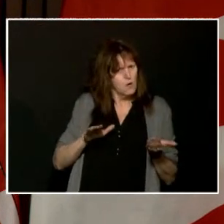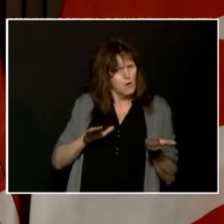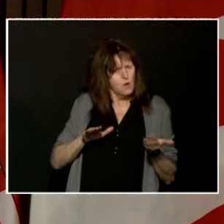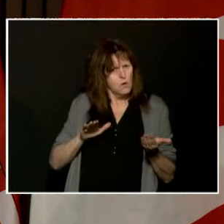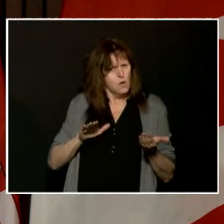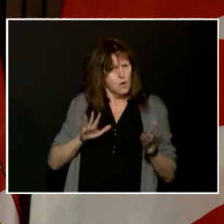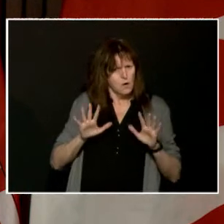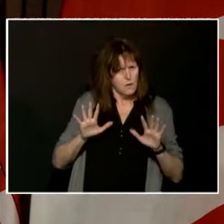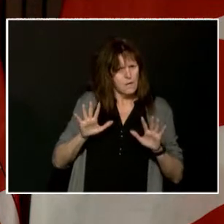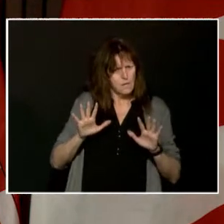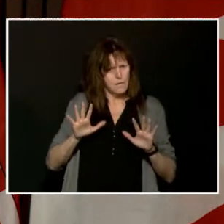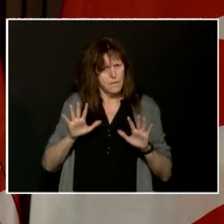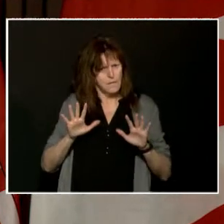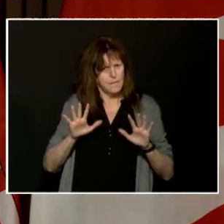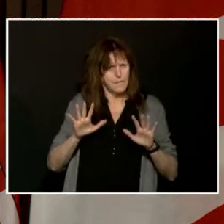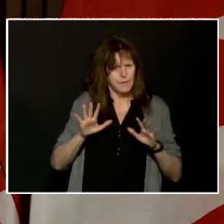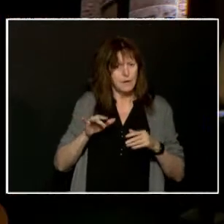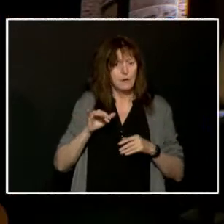is a variant of concern.